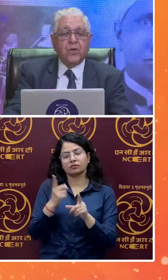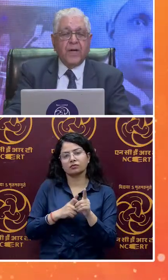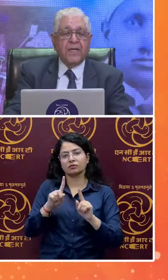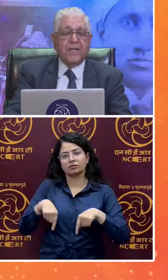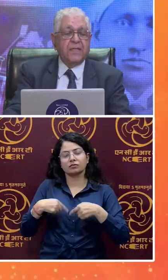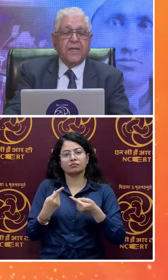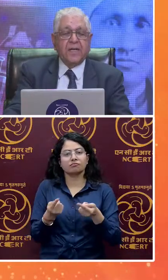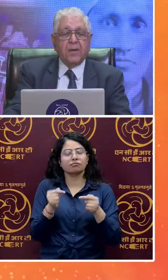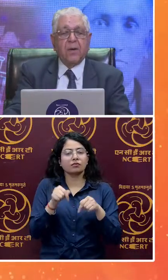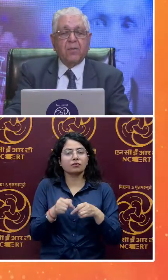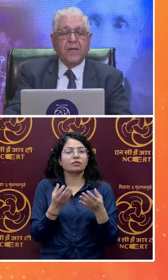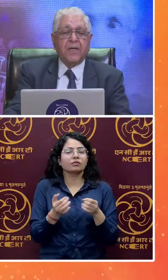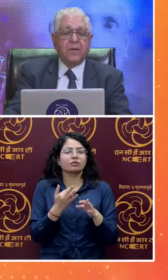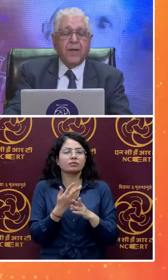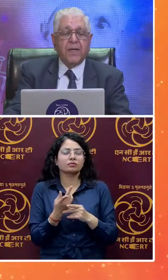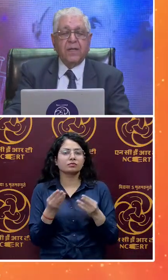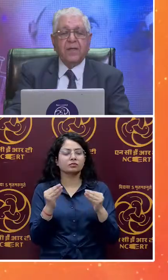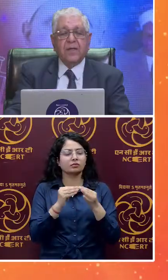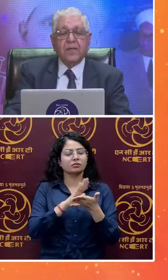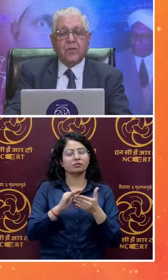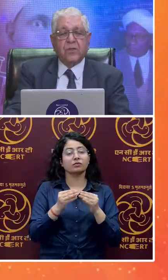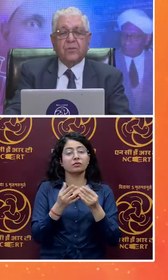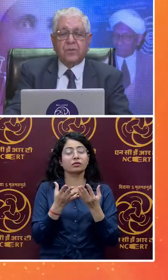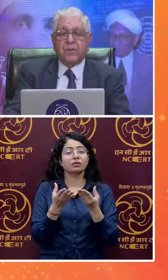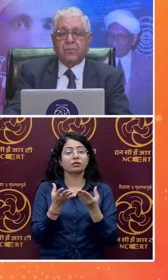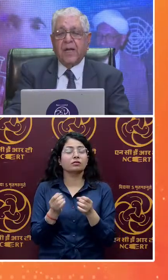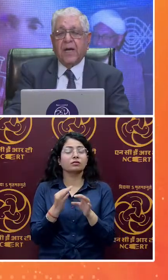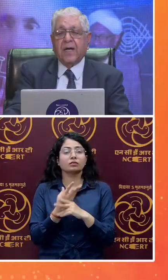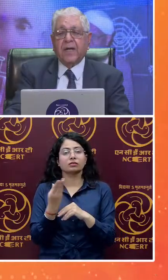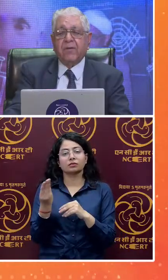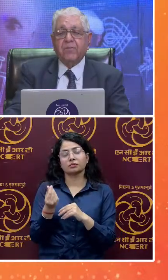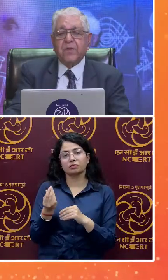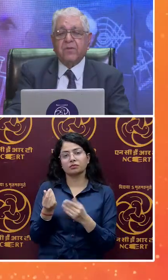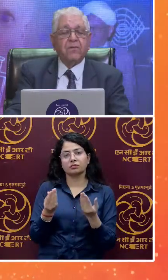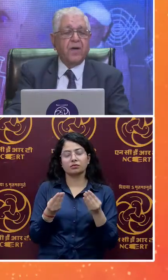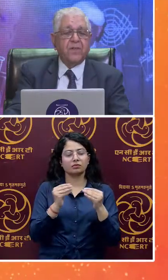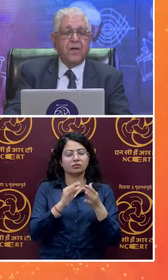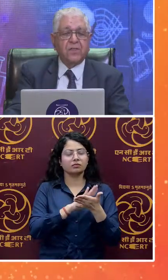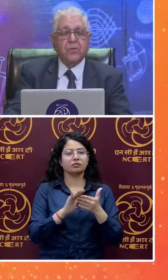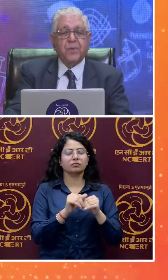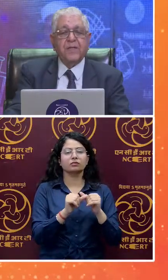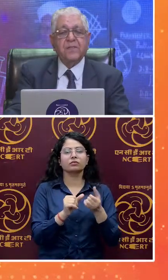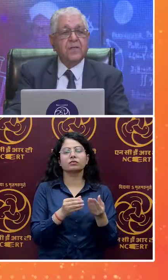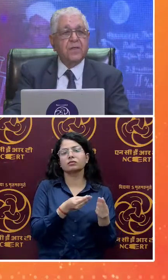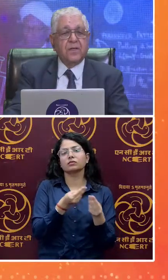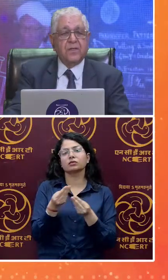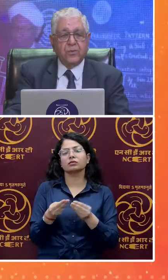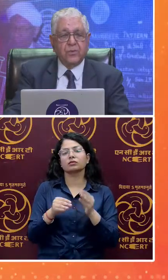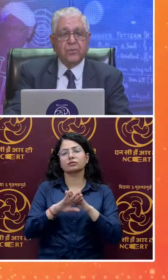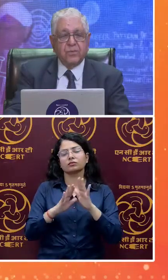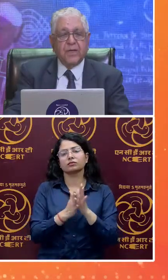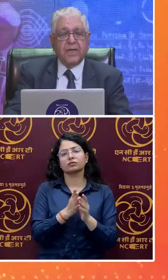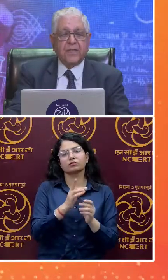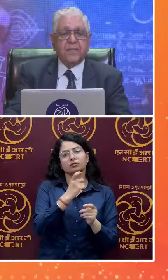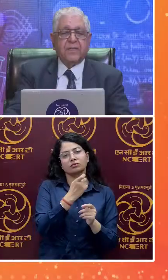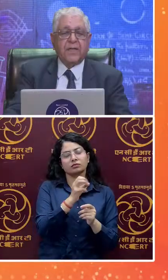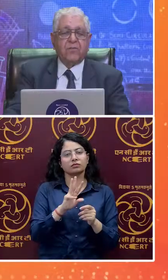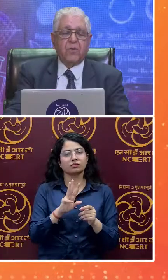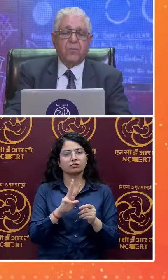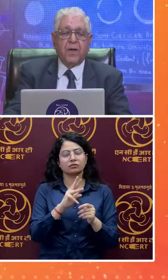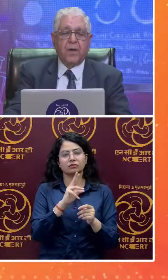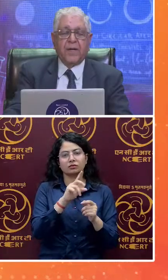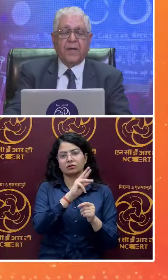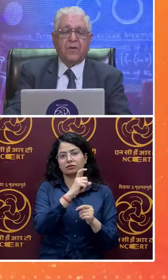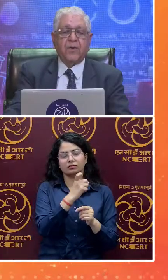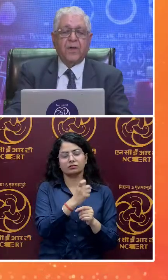So, to get Chandrasekhar, Bhabha needed money. So, Bhatnagar gave him 75,000 rupees to get Chandrasekhar